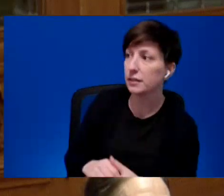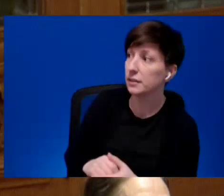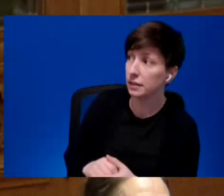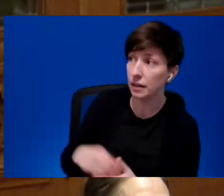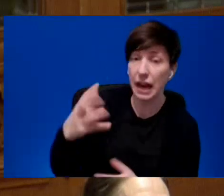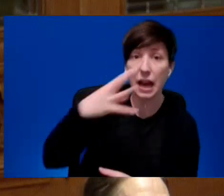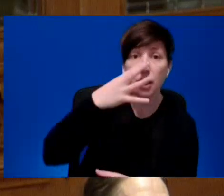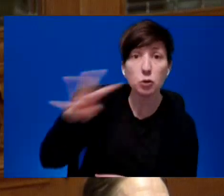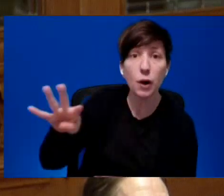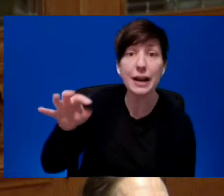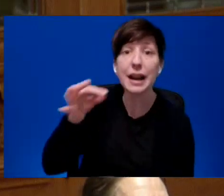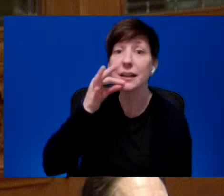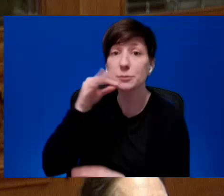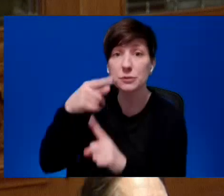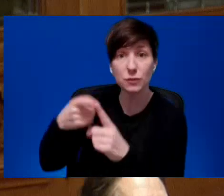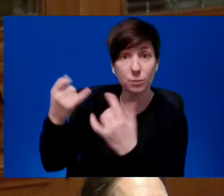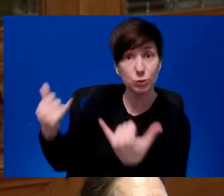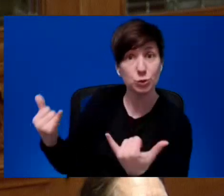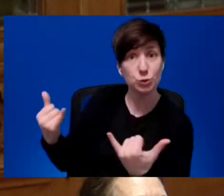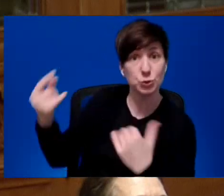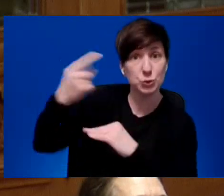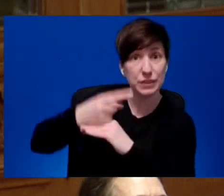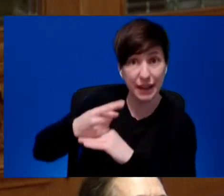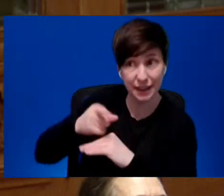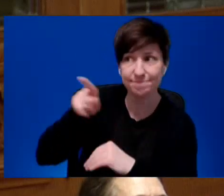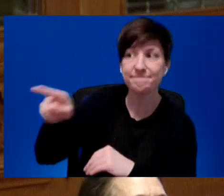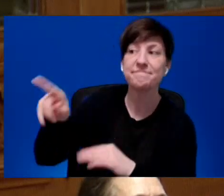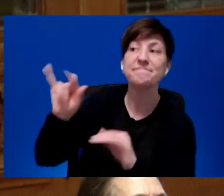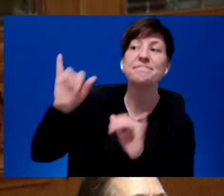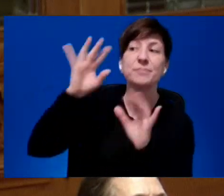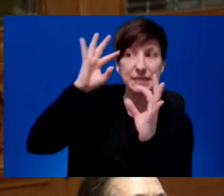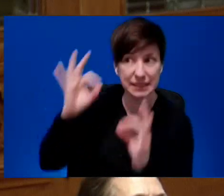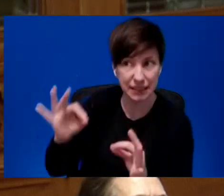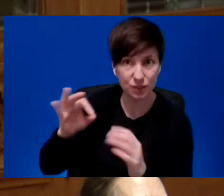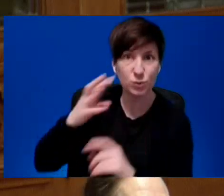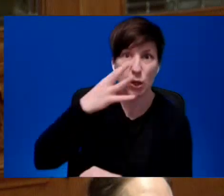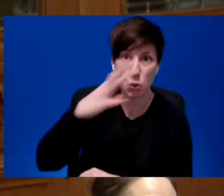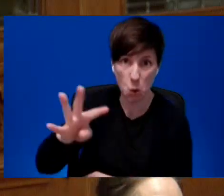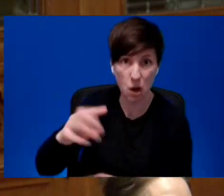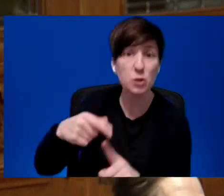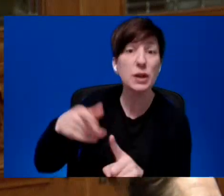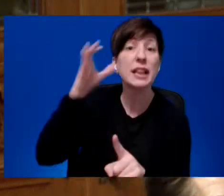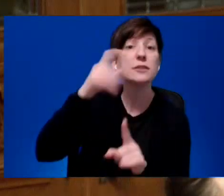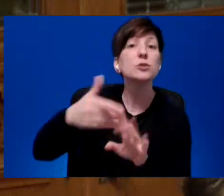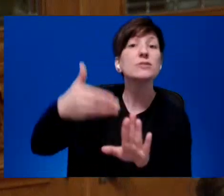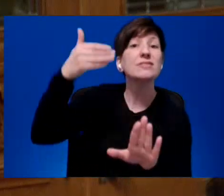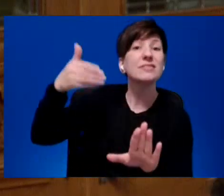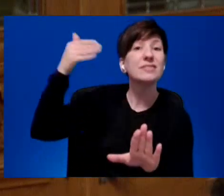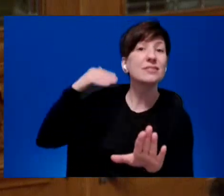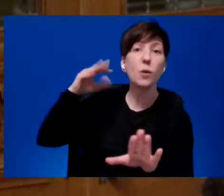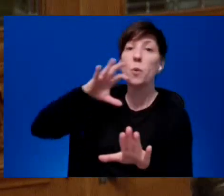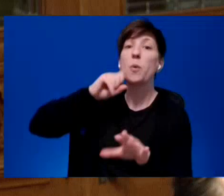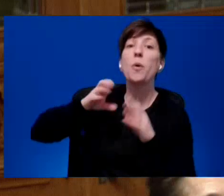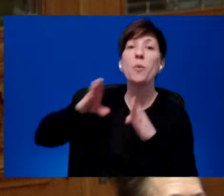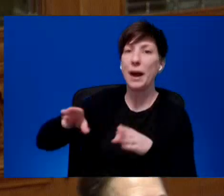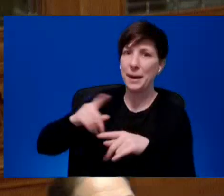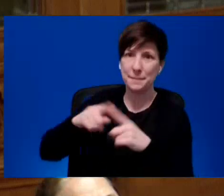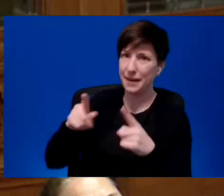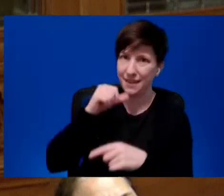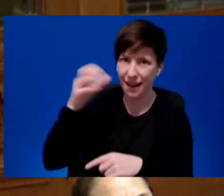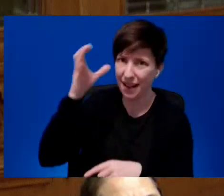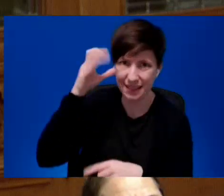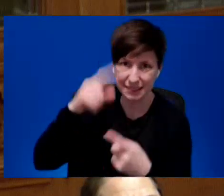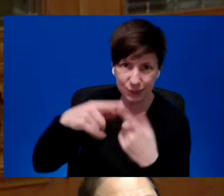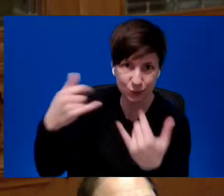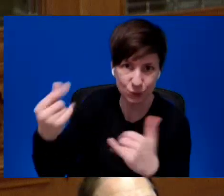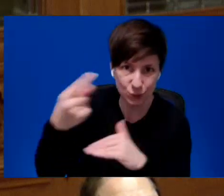that's being limited are people who can afford to live here. This government says it's addressing affordable housing, yet millions of dollars earmarked for